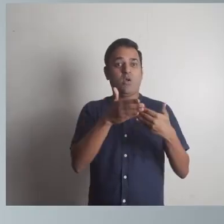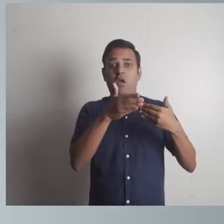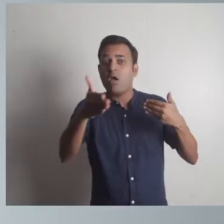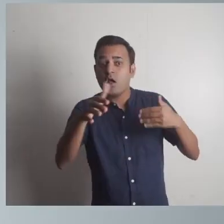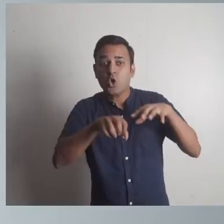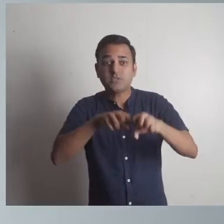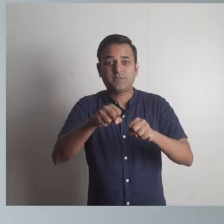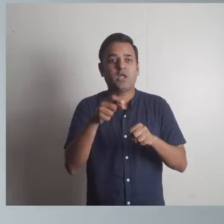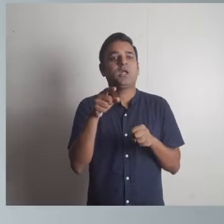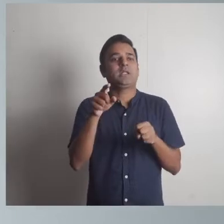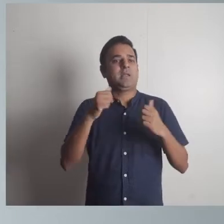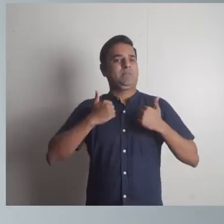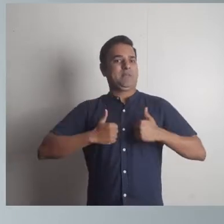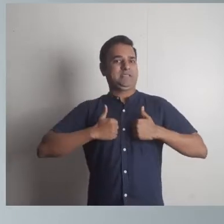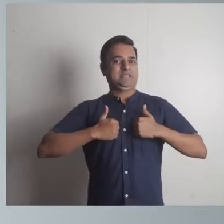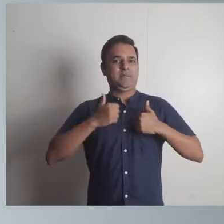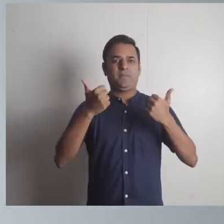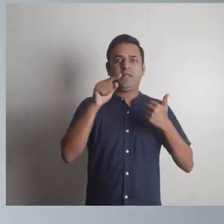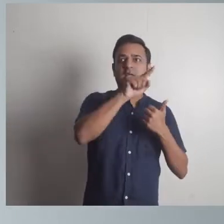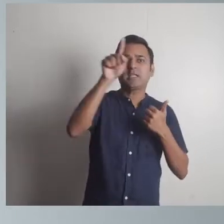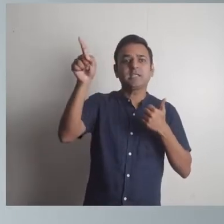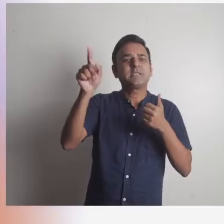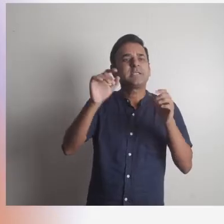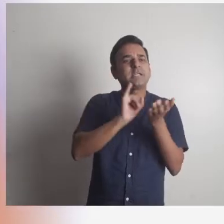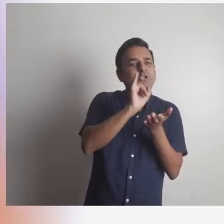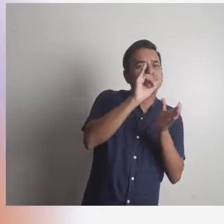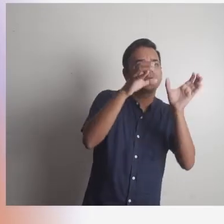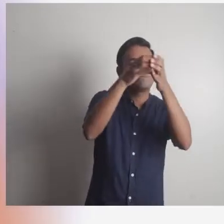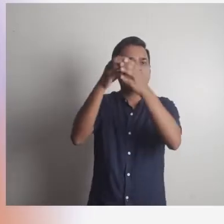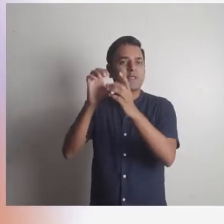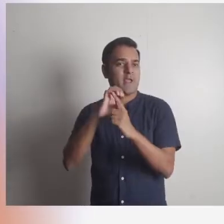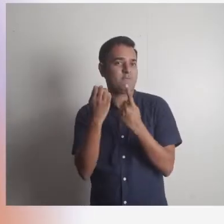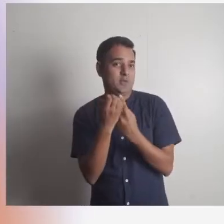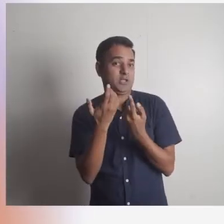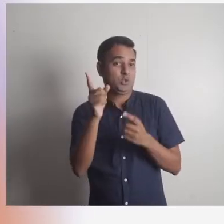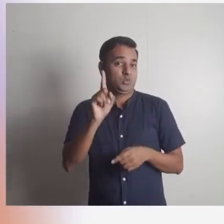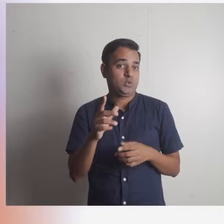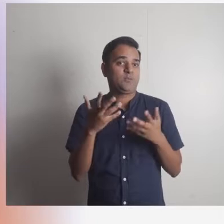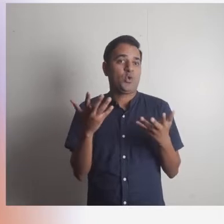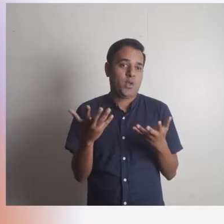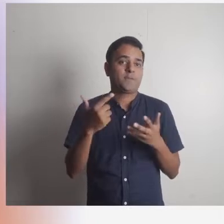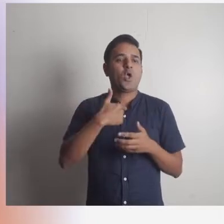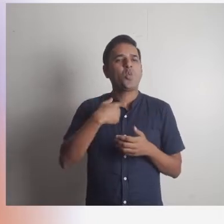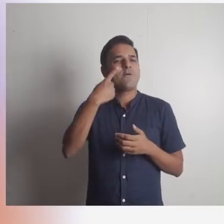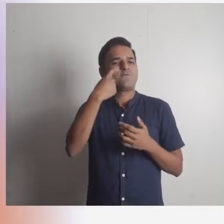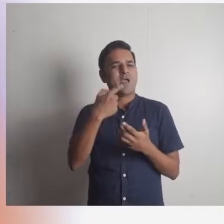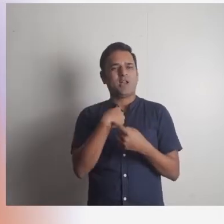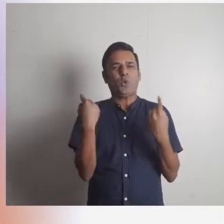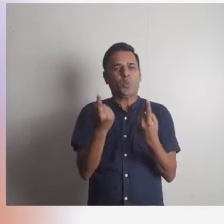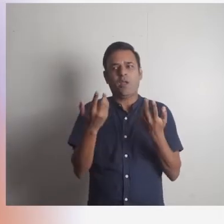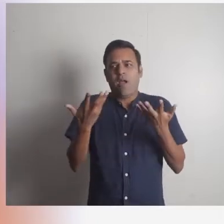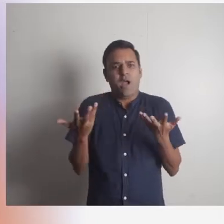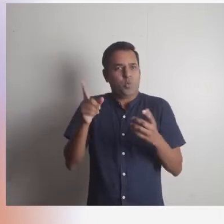then that's why we find ourselves where we are today. If you look at these charts, they will tell you where we are in terms of environment and the natural